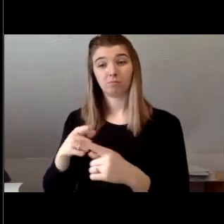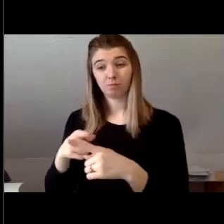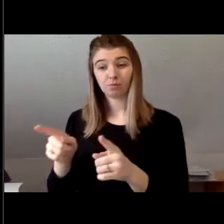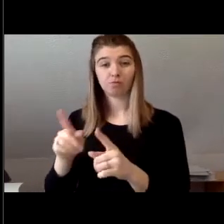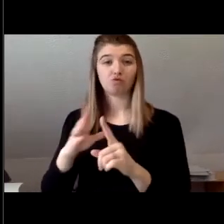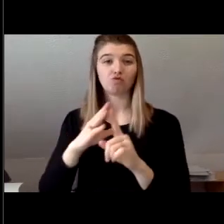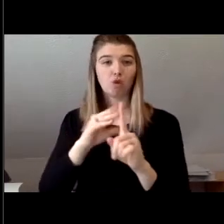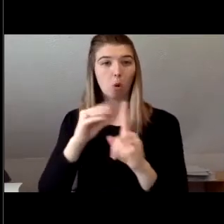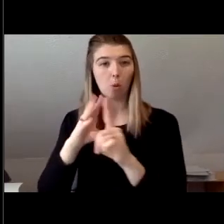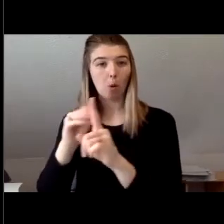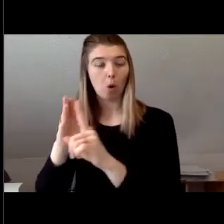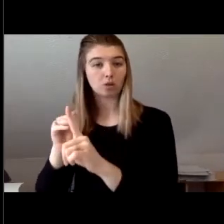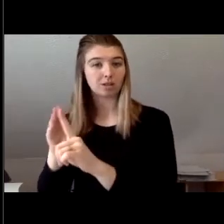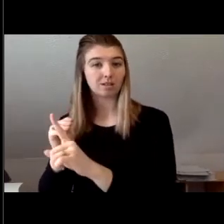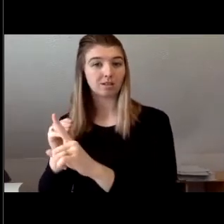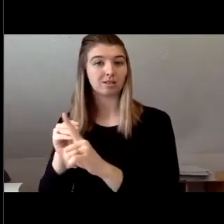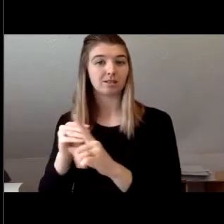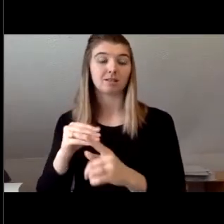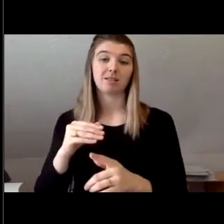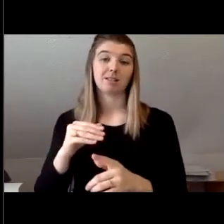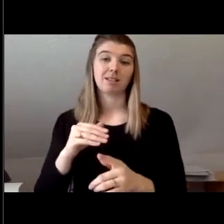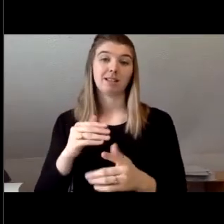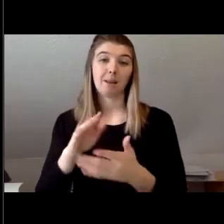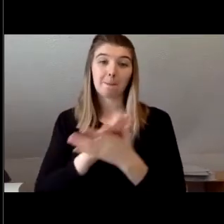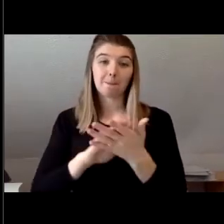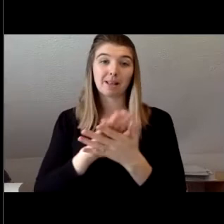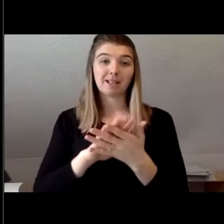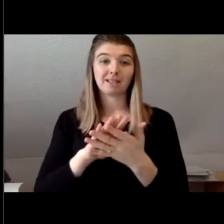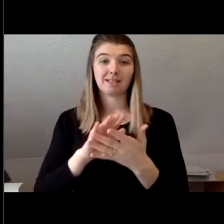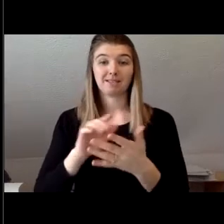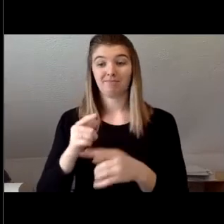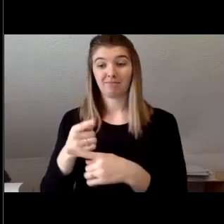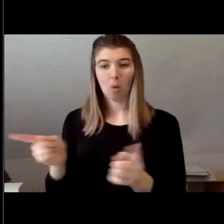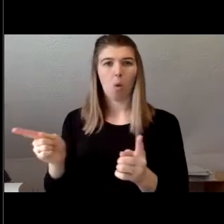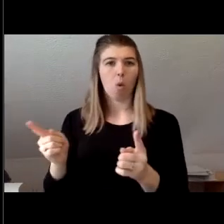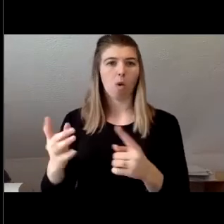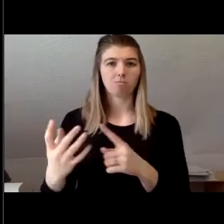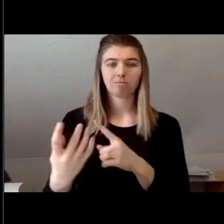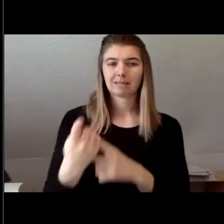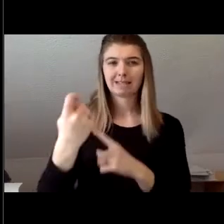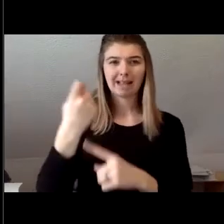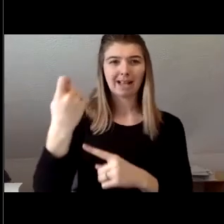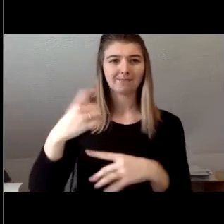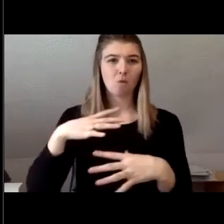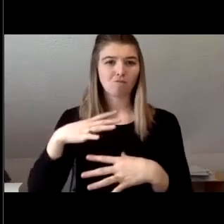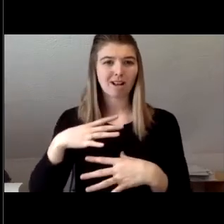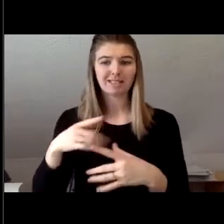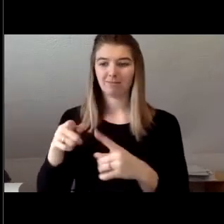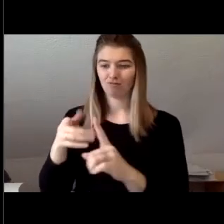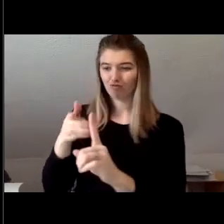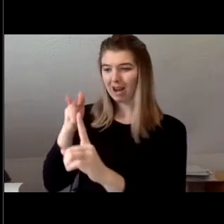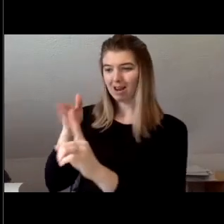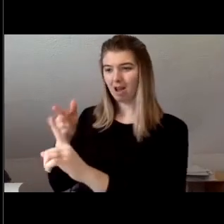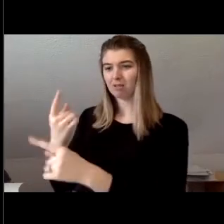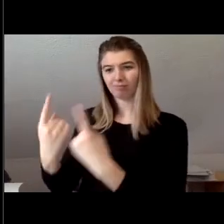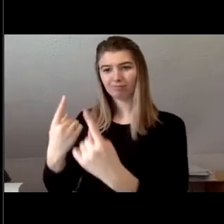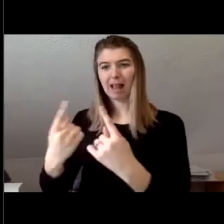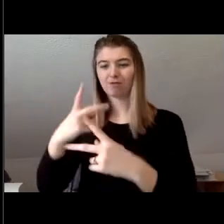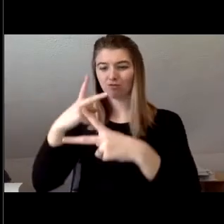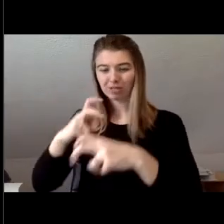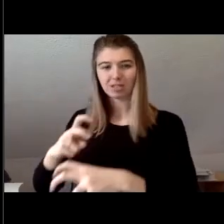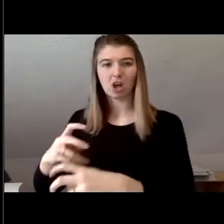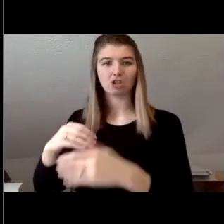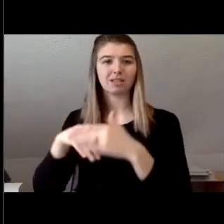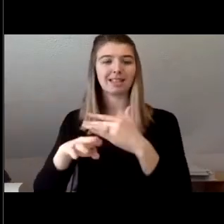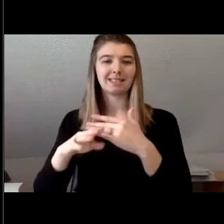it's really to provide role models who are accomplished, successful, recognized researchers in science and engineering. And